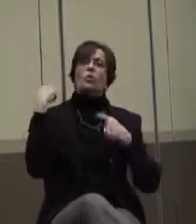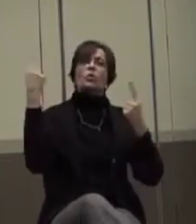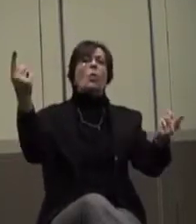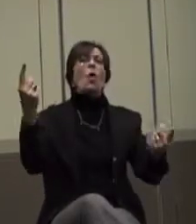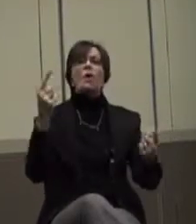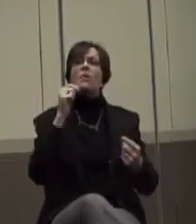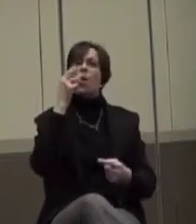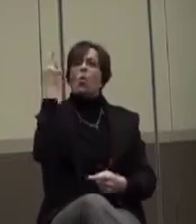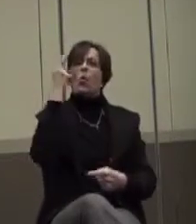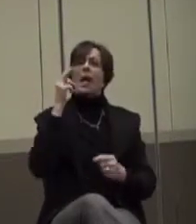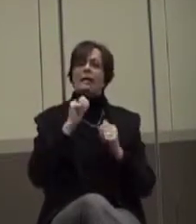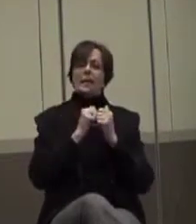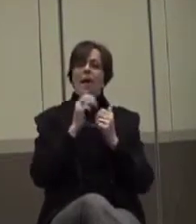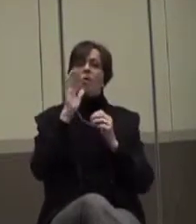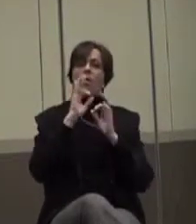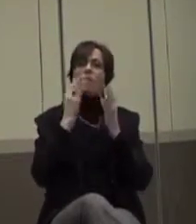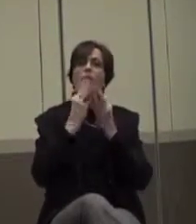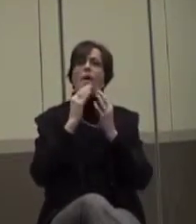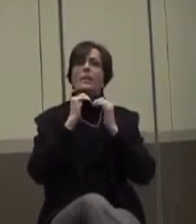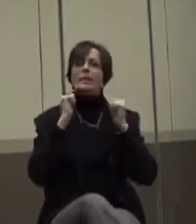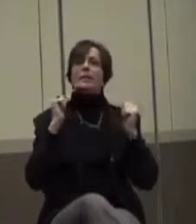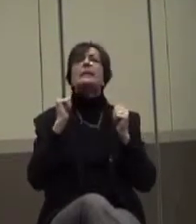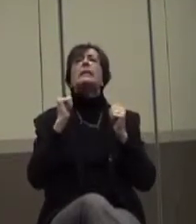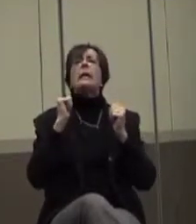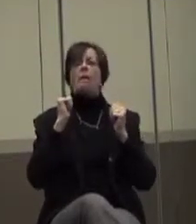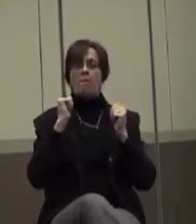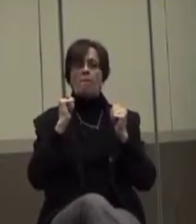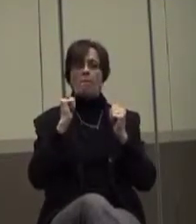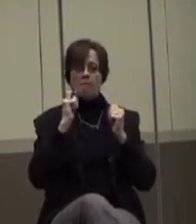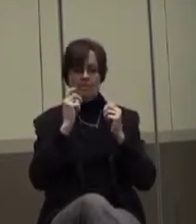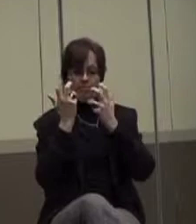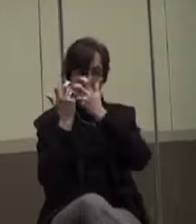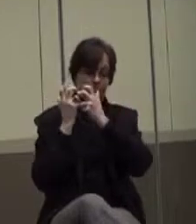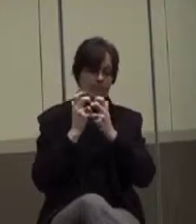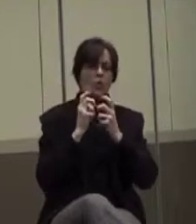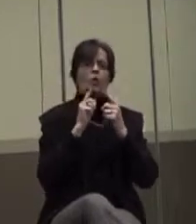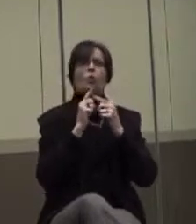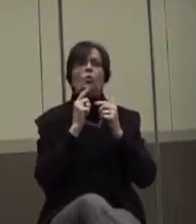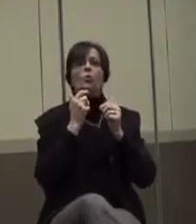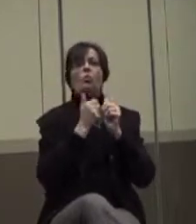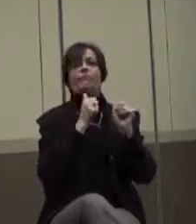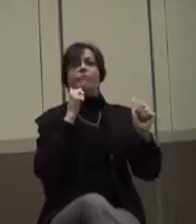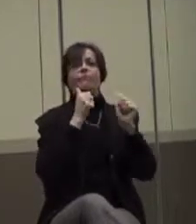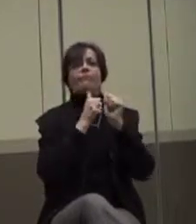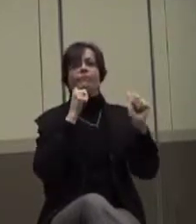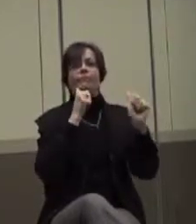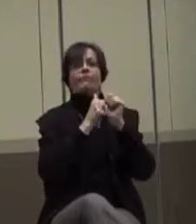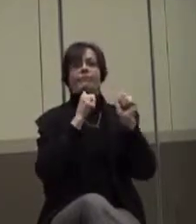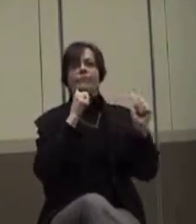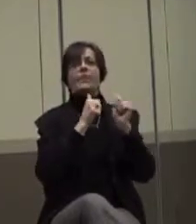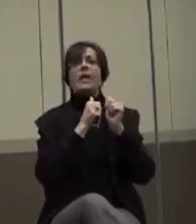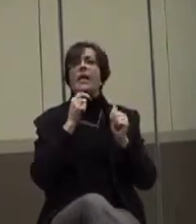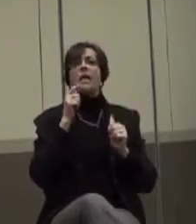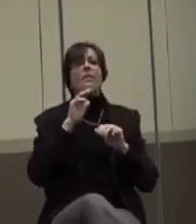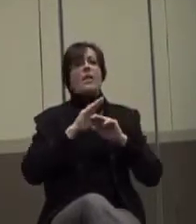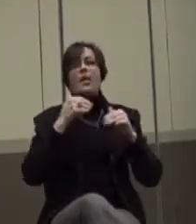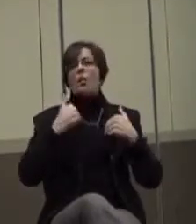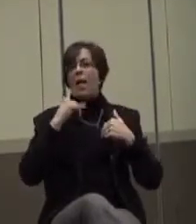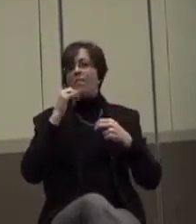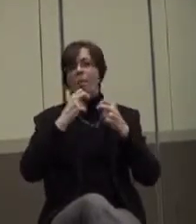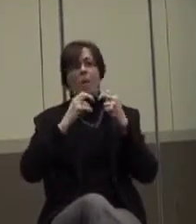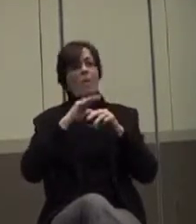much their family system is actually impacted to keep these things from happening. But they don't understand why you're having this problem, because they don't have it at